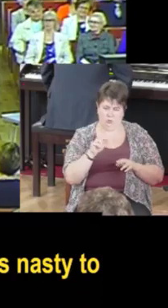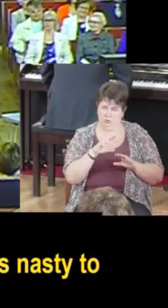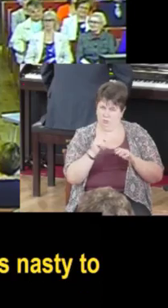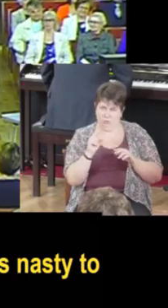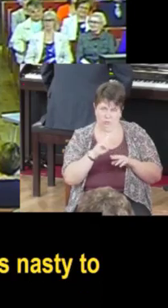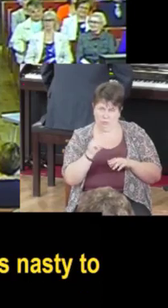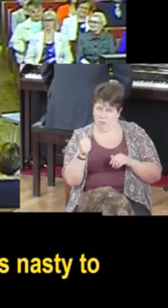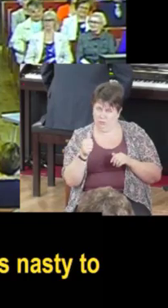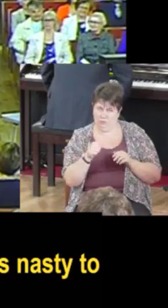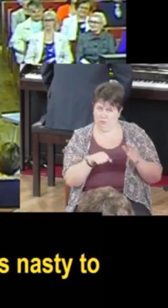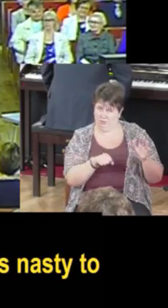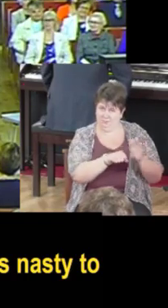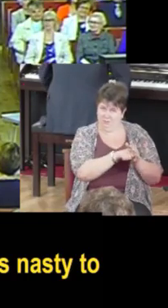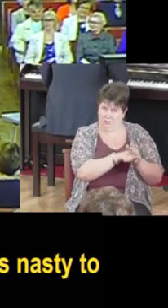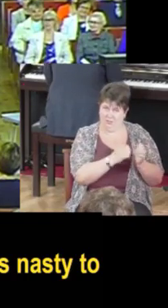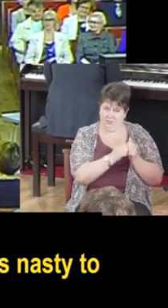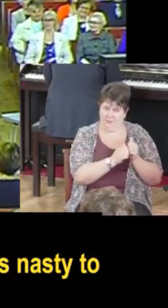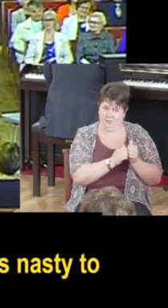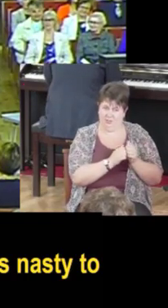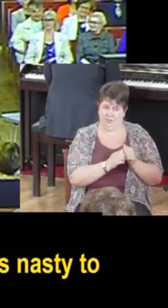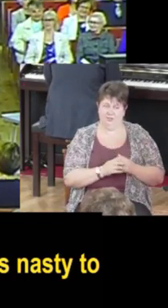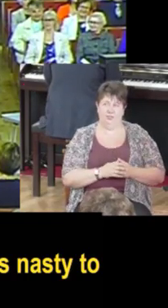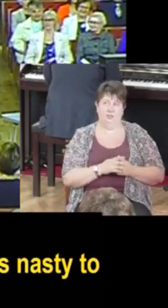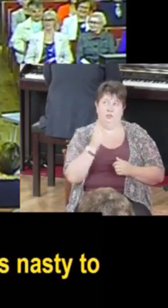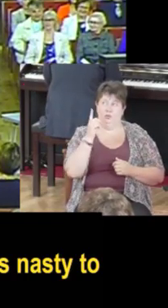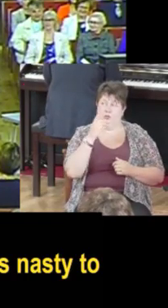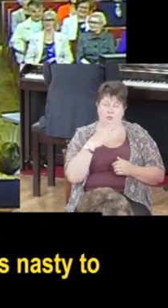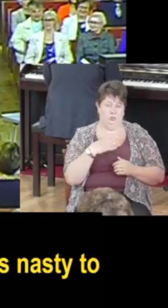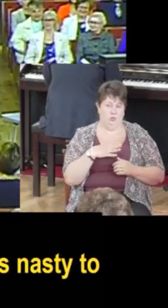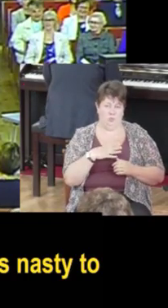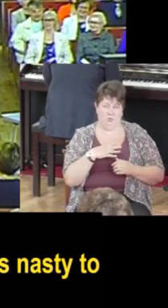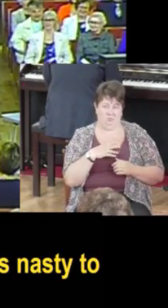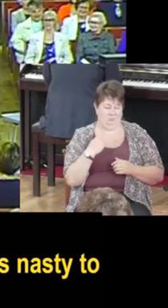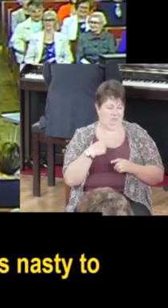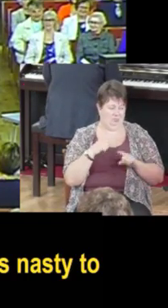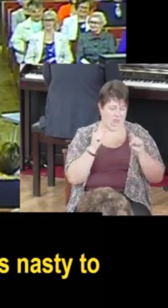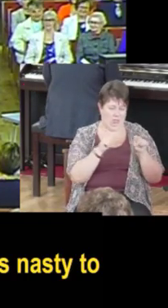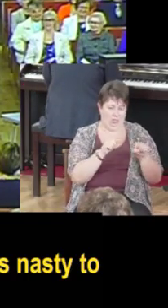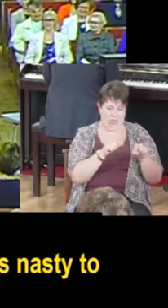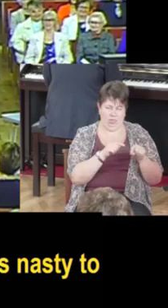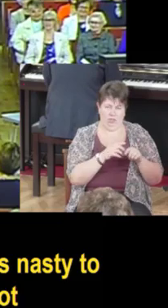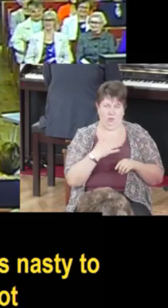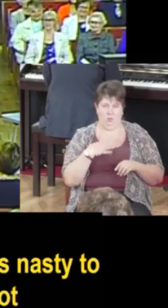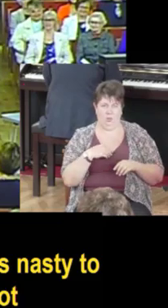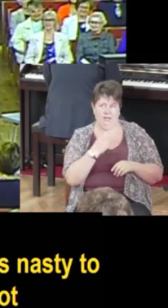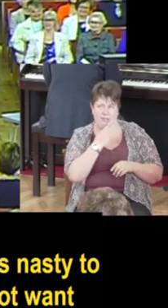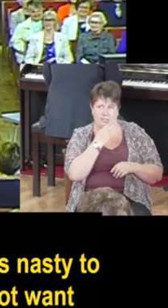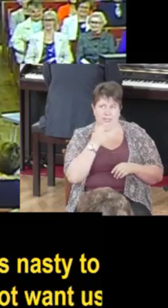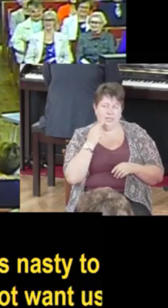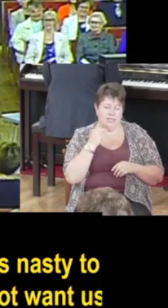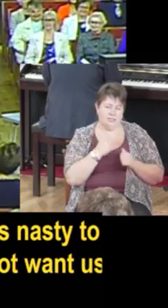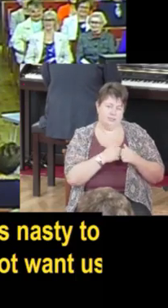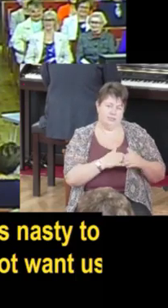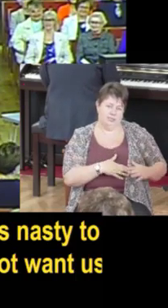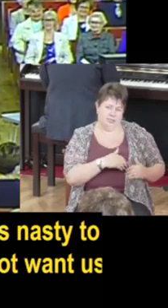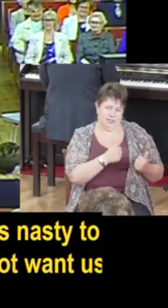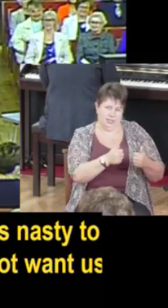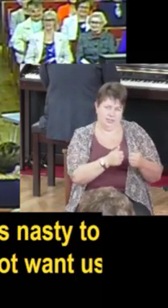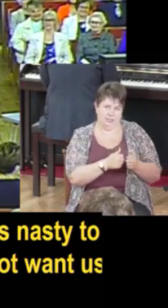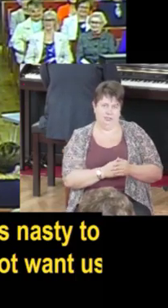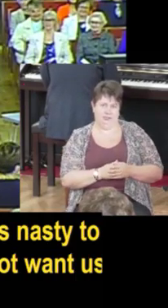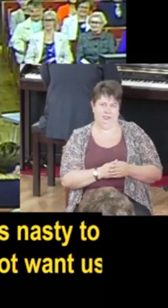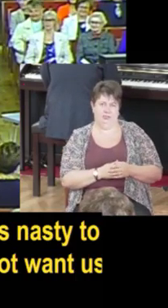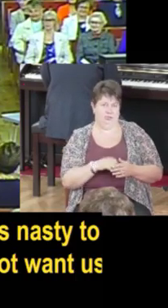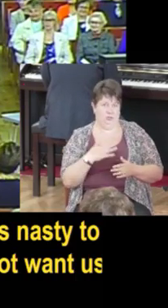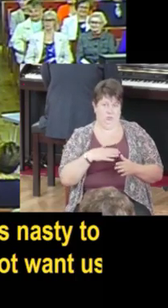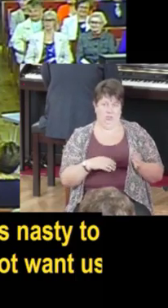thing to do, was it, boys and girls? So God doesn't want us to be nasty to people. He wants us to be nice to them. Certainly doesn't want us to